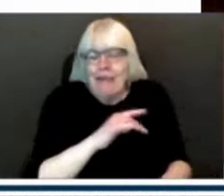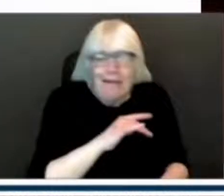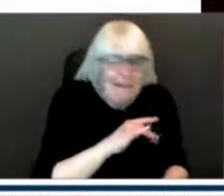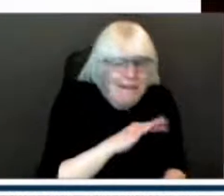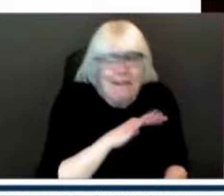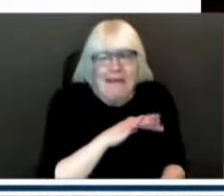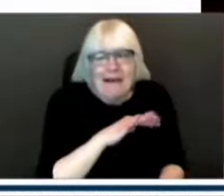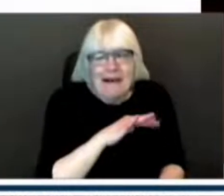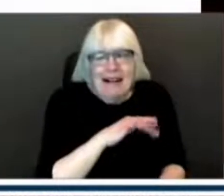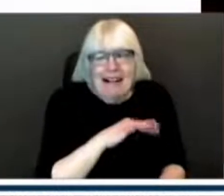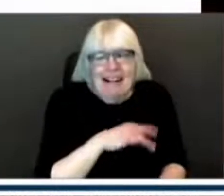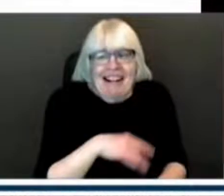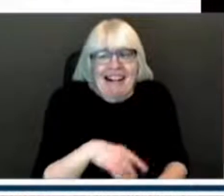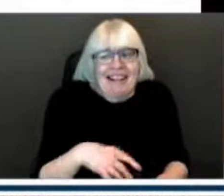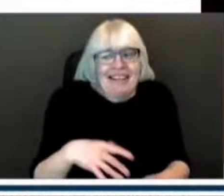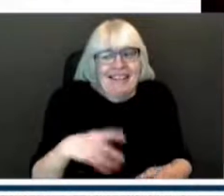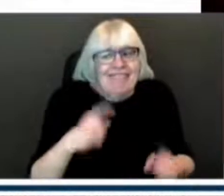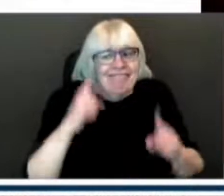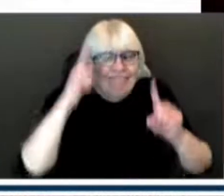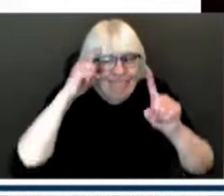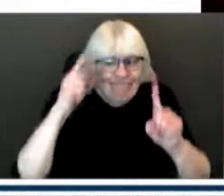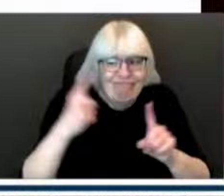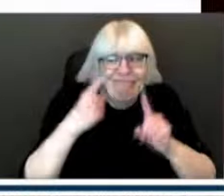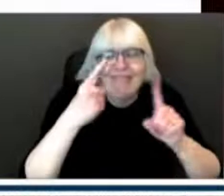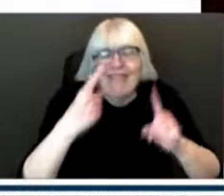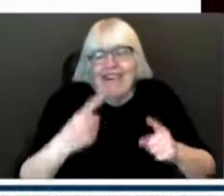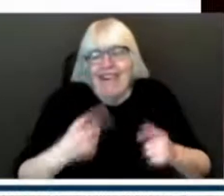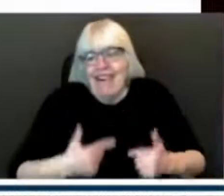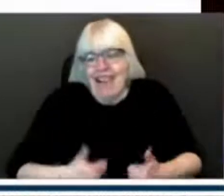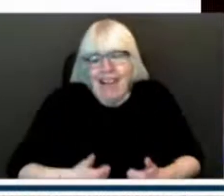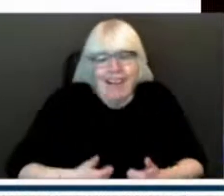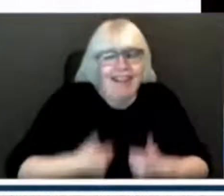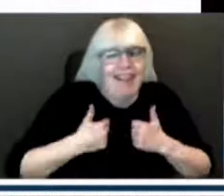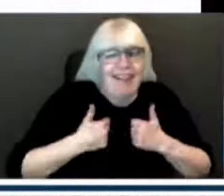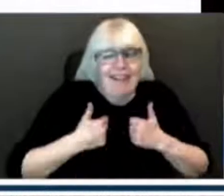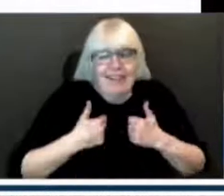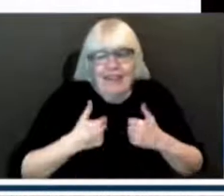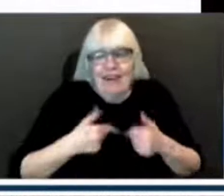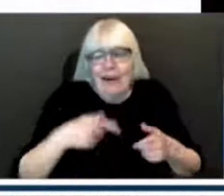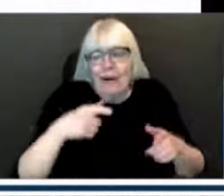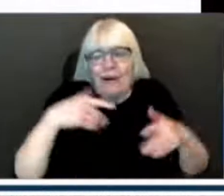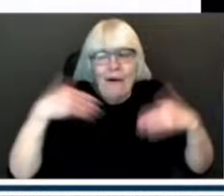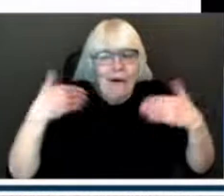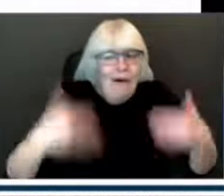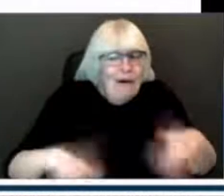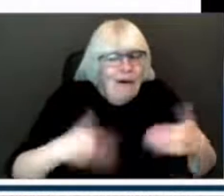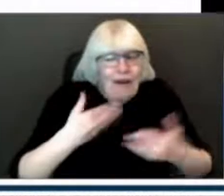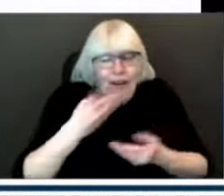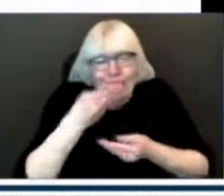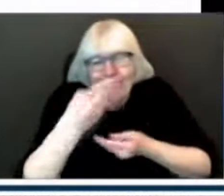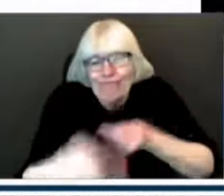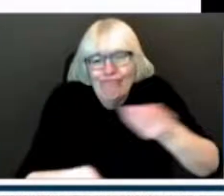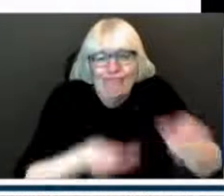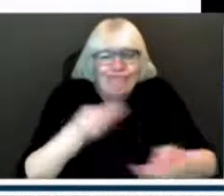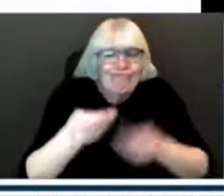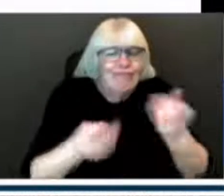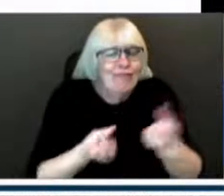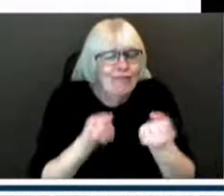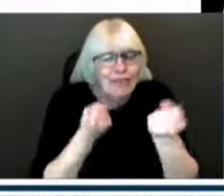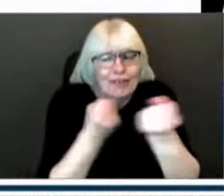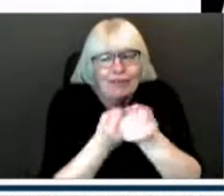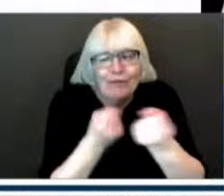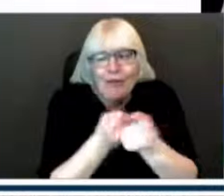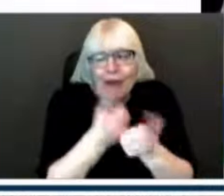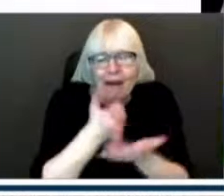life are the hands that offer hope for one more night. What makes